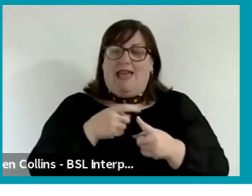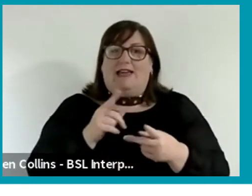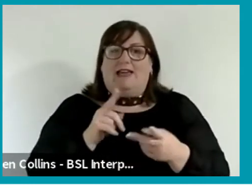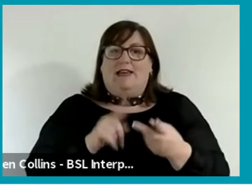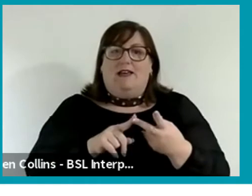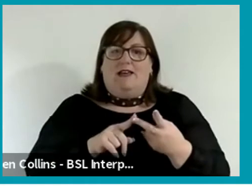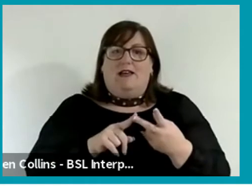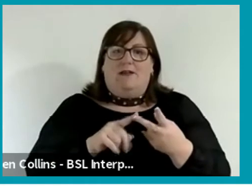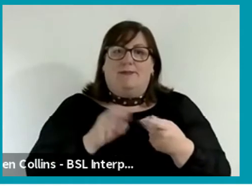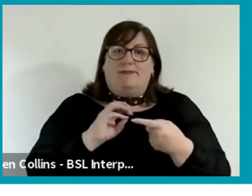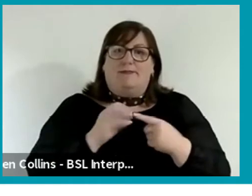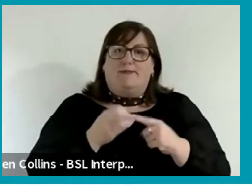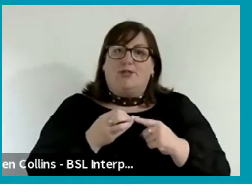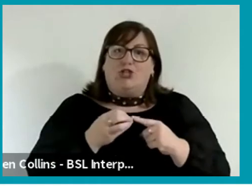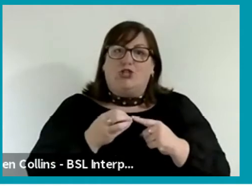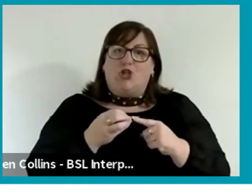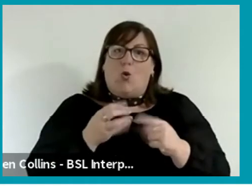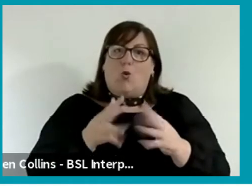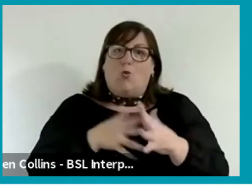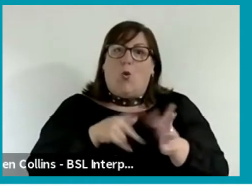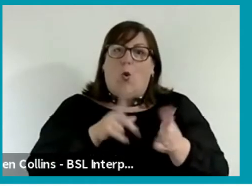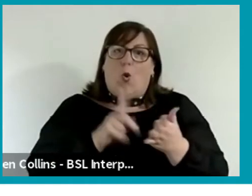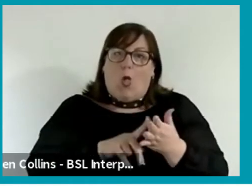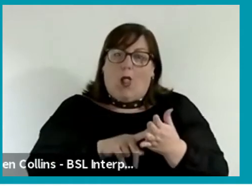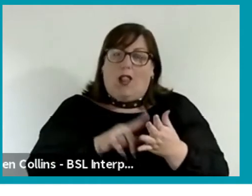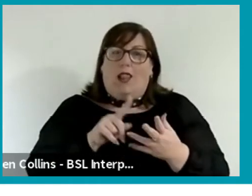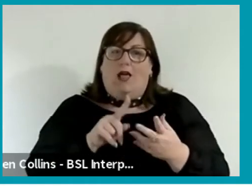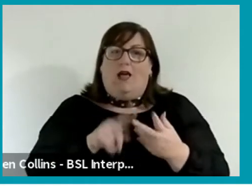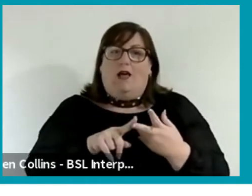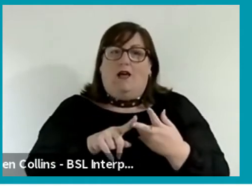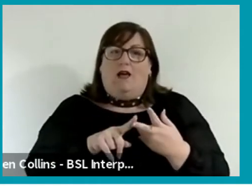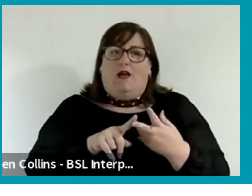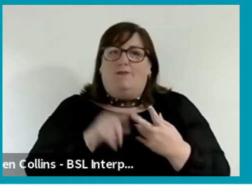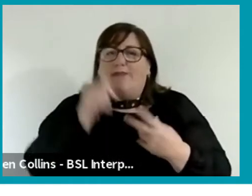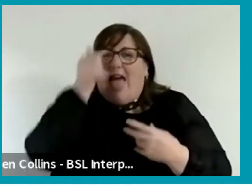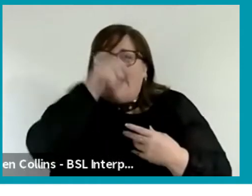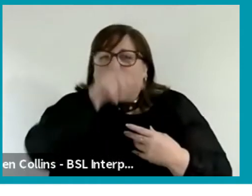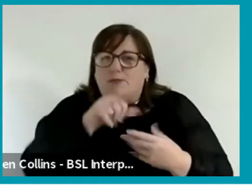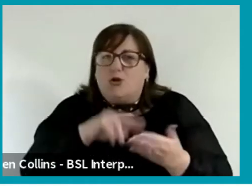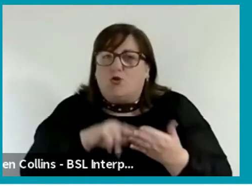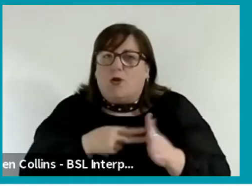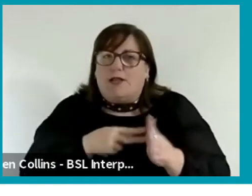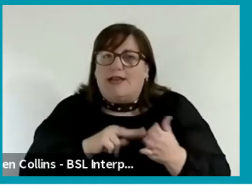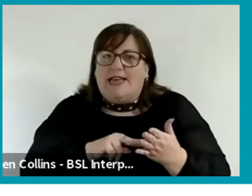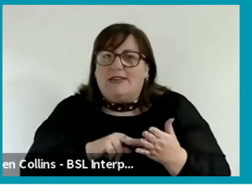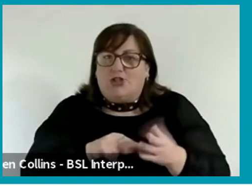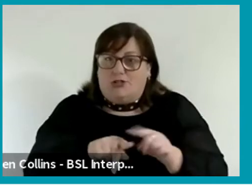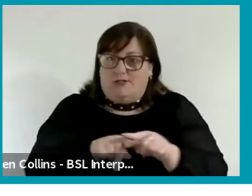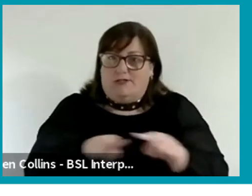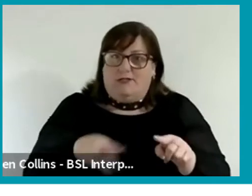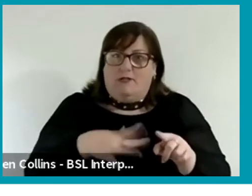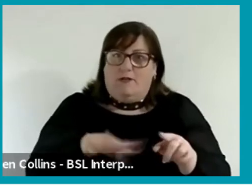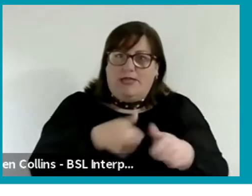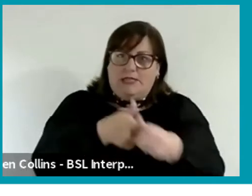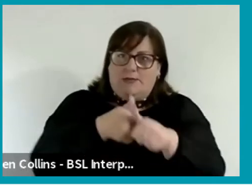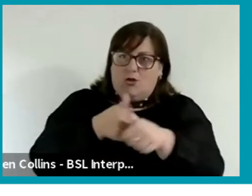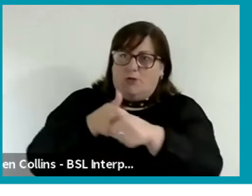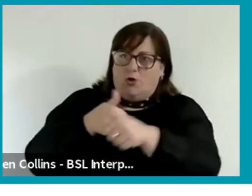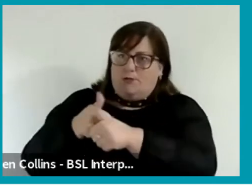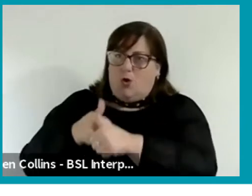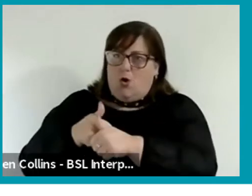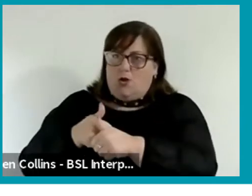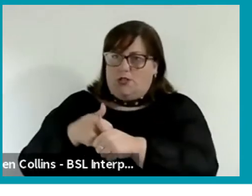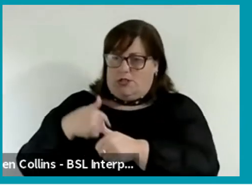Stonewall, expert organizations really, that are supporting us in shaping and driving